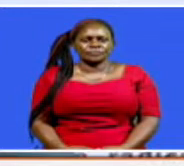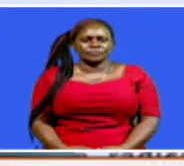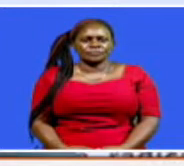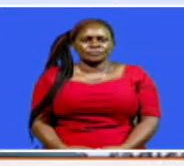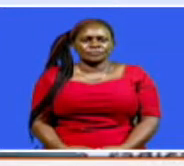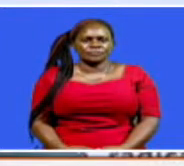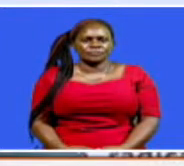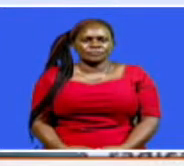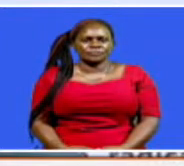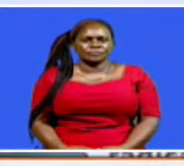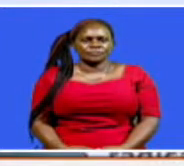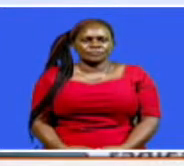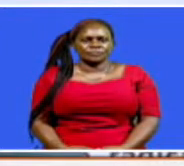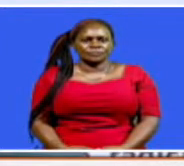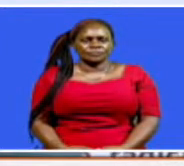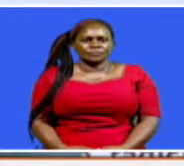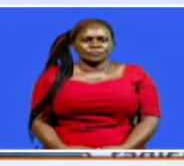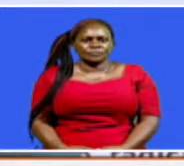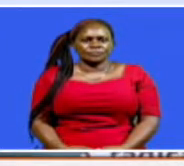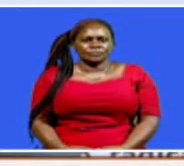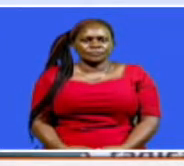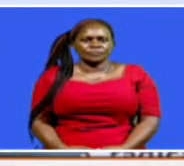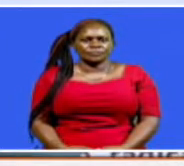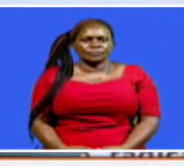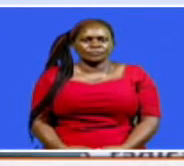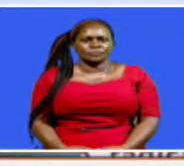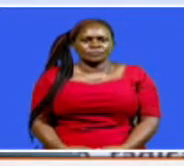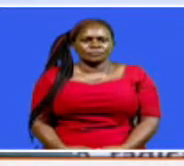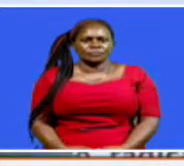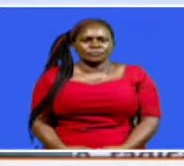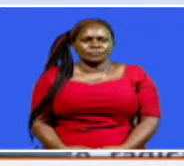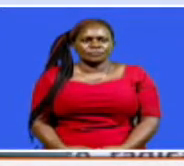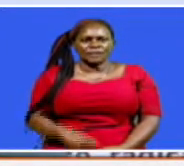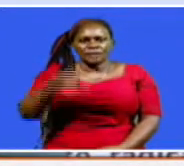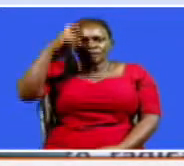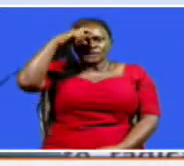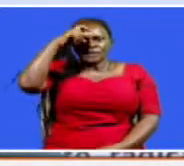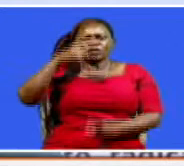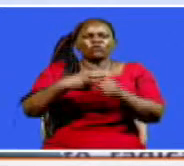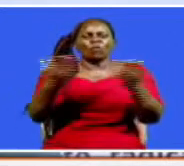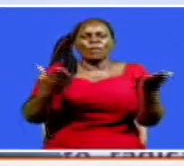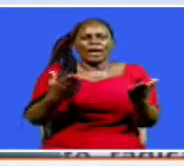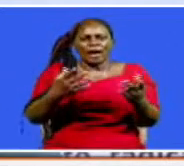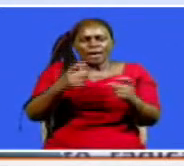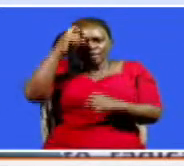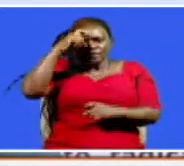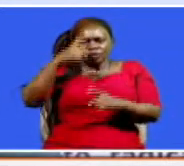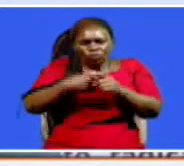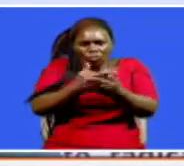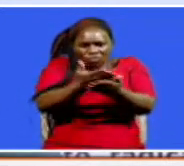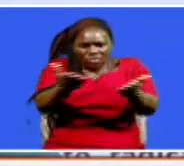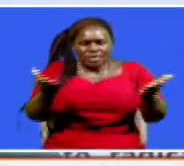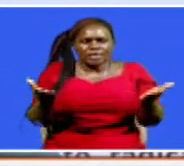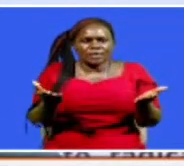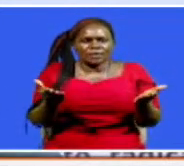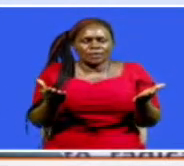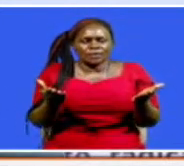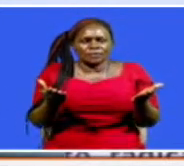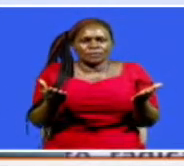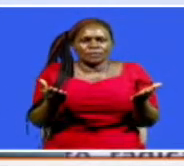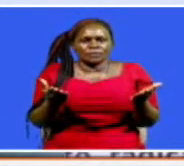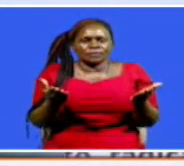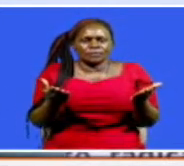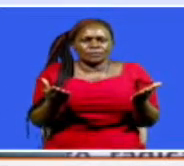intelligence cadre, where does intelligence come from? It comes from us. Yeah. It's what we do, what we